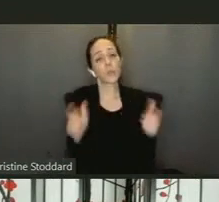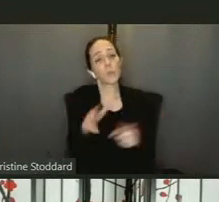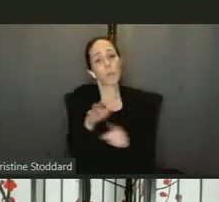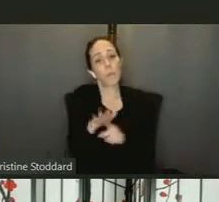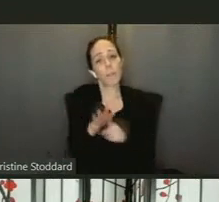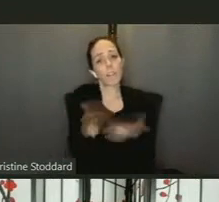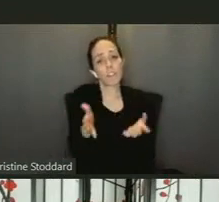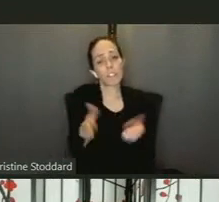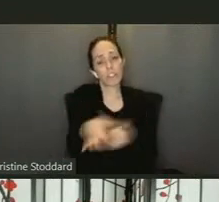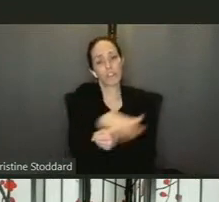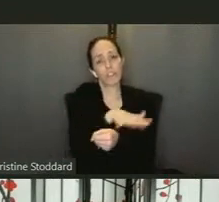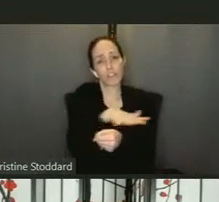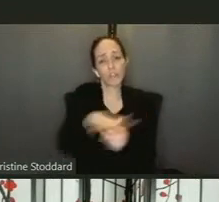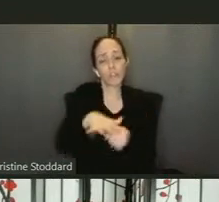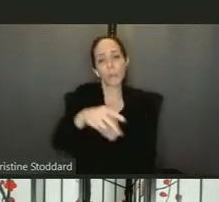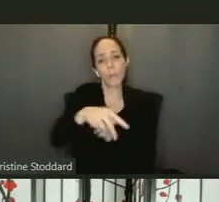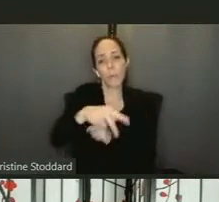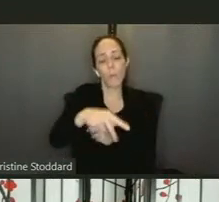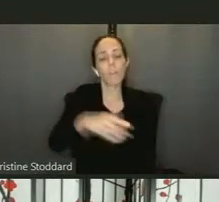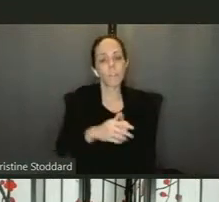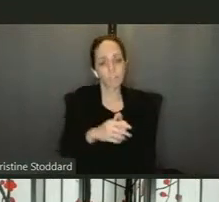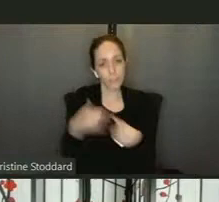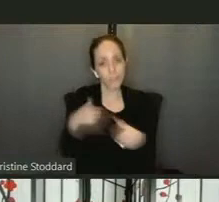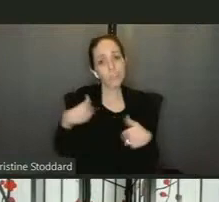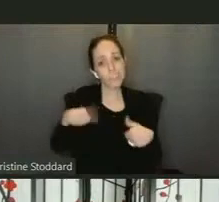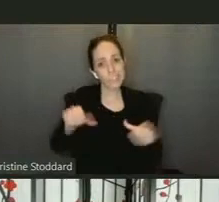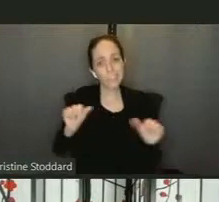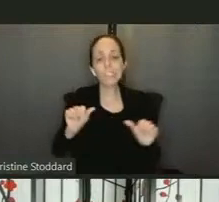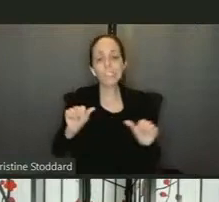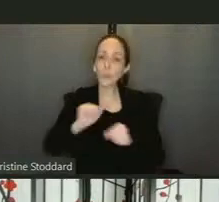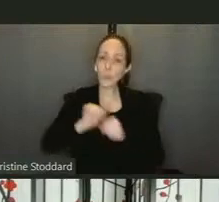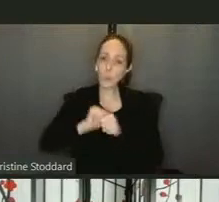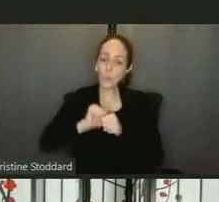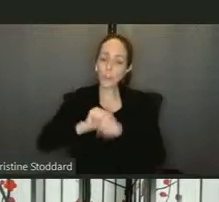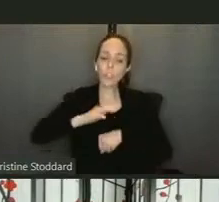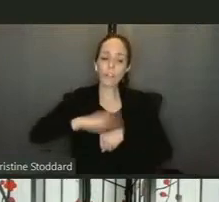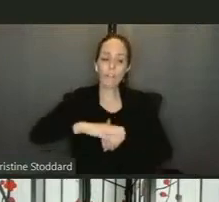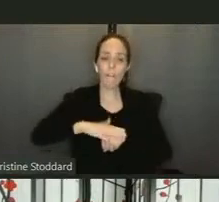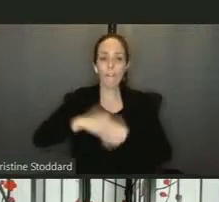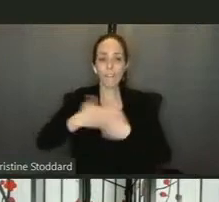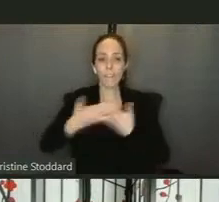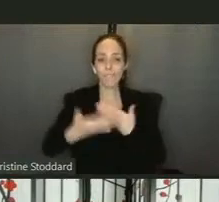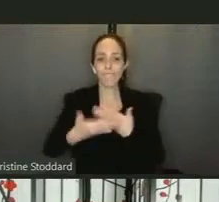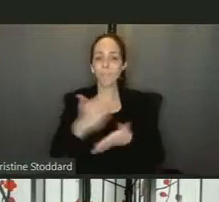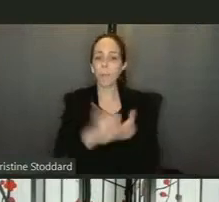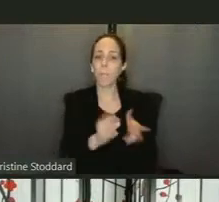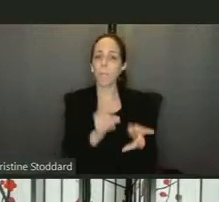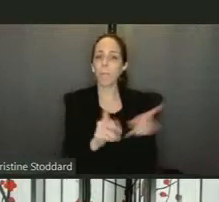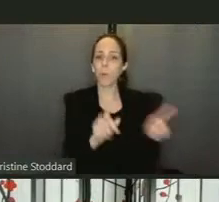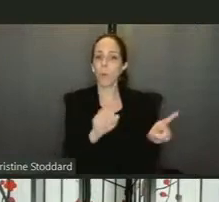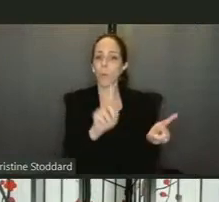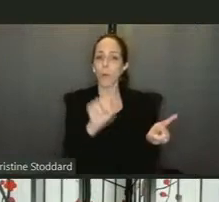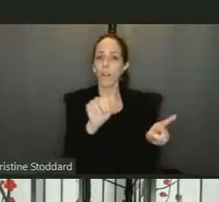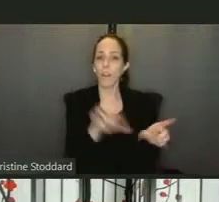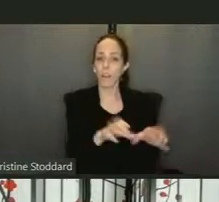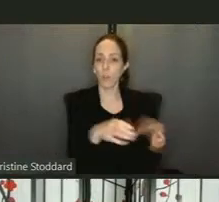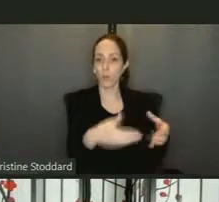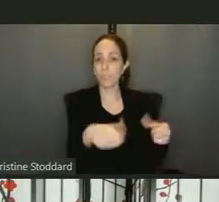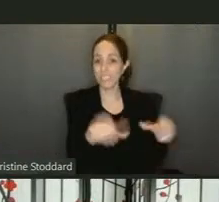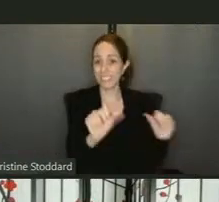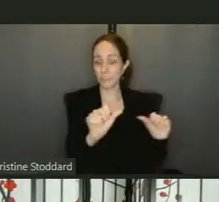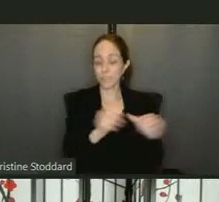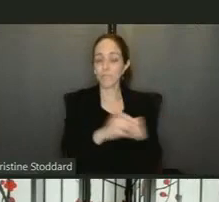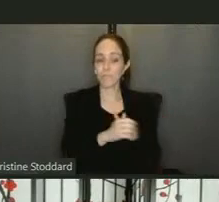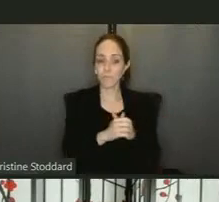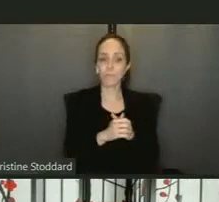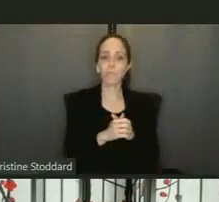in the metro area. So we are actually still working on folks that are in the 1A group.